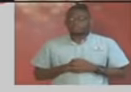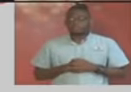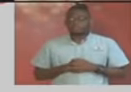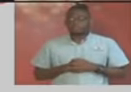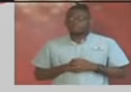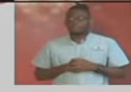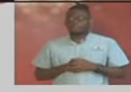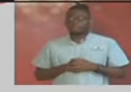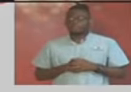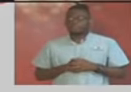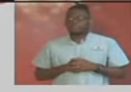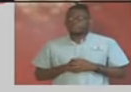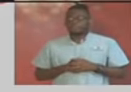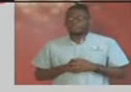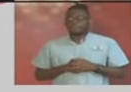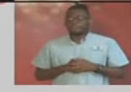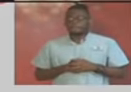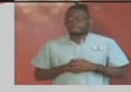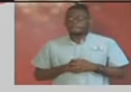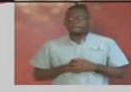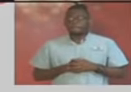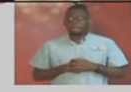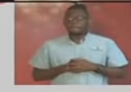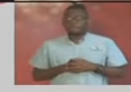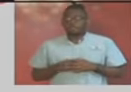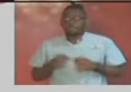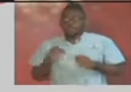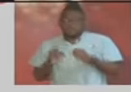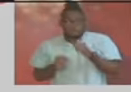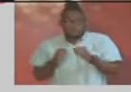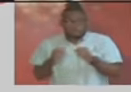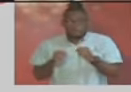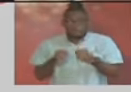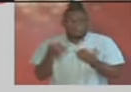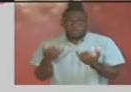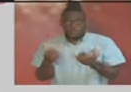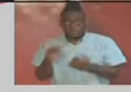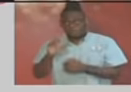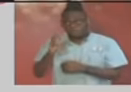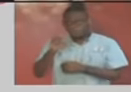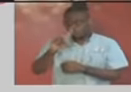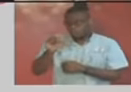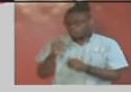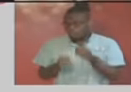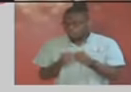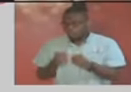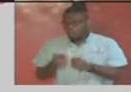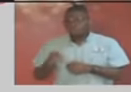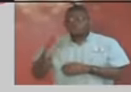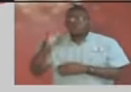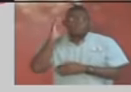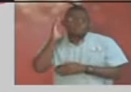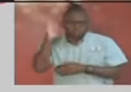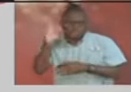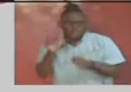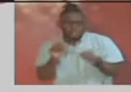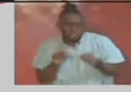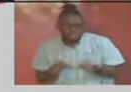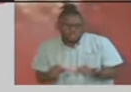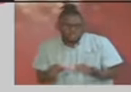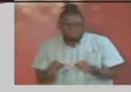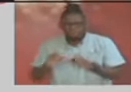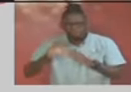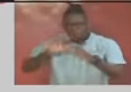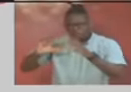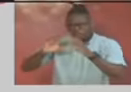WHO recommends. With regards to sporting, again, as the numbers we will continue to make our recommendations from time to